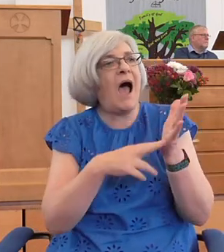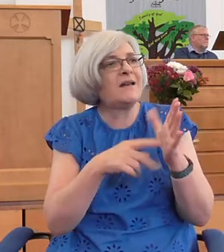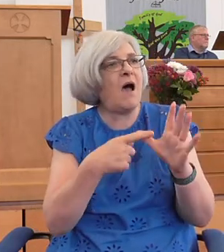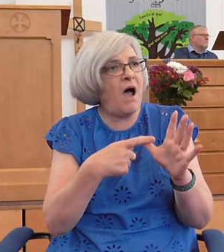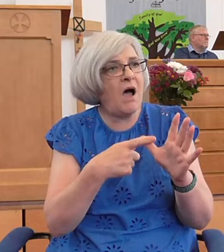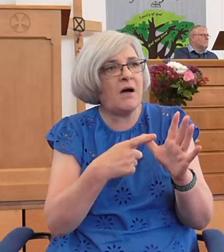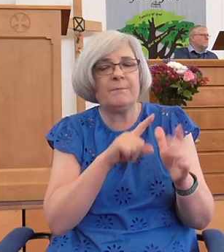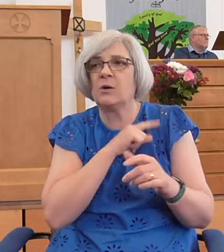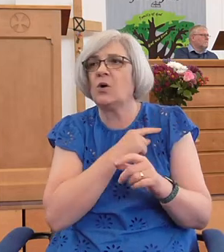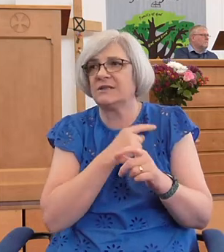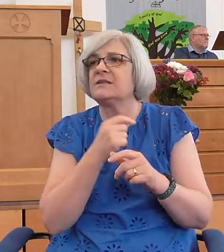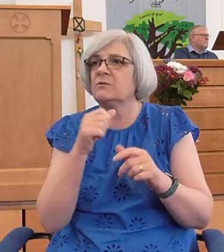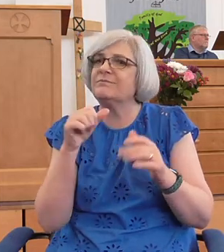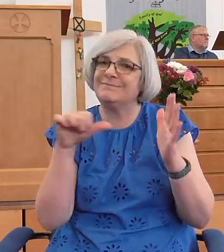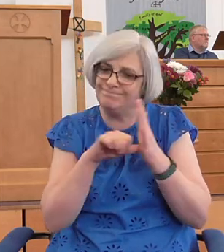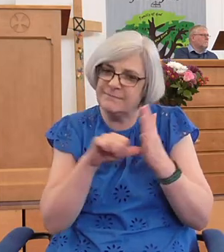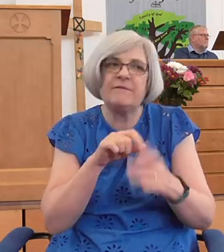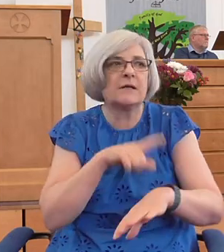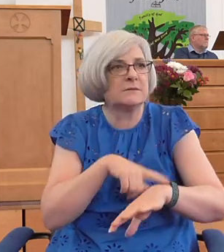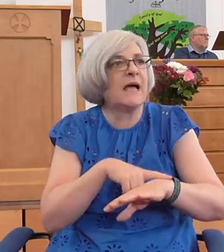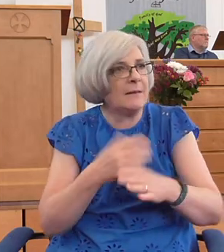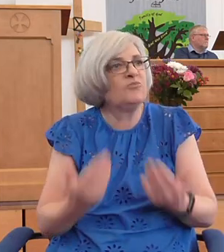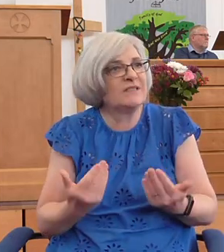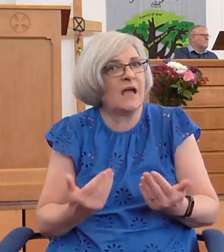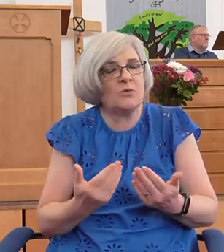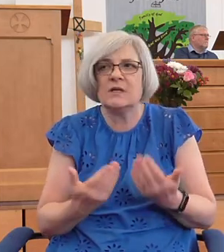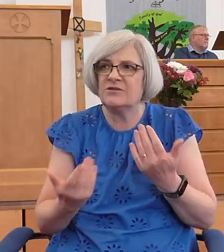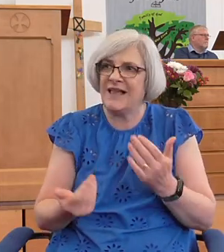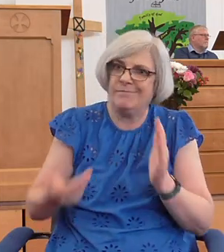is going to have a wee bit of an extra, well,